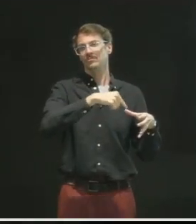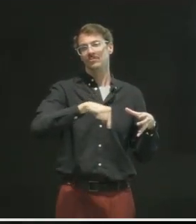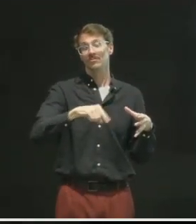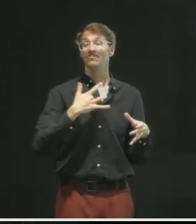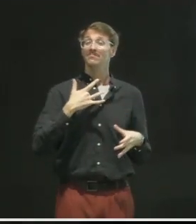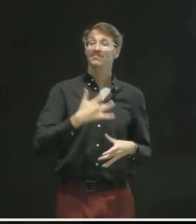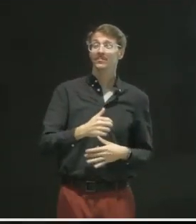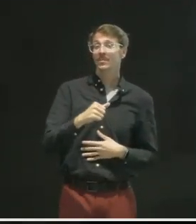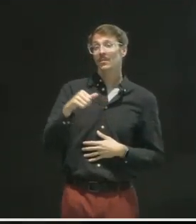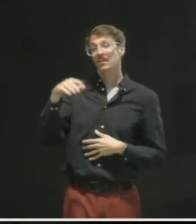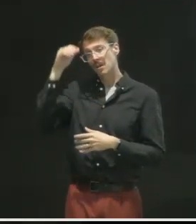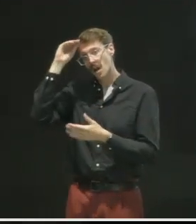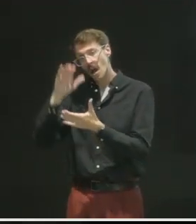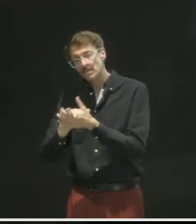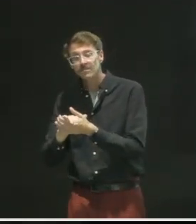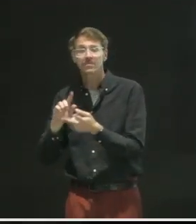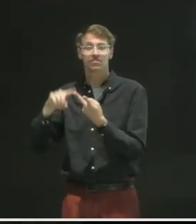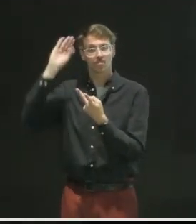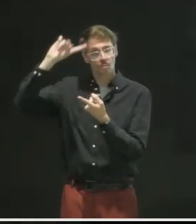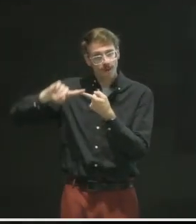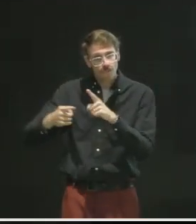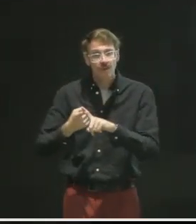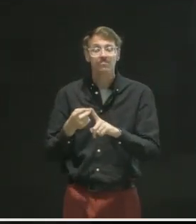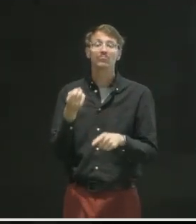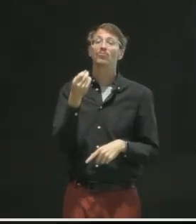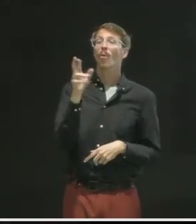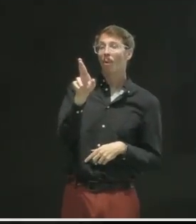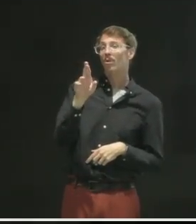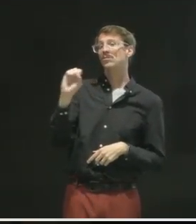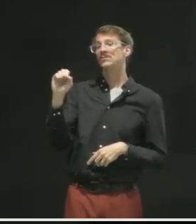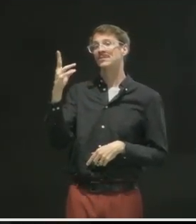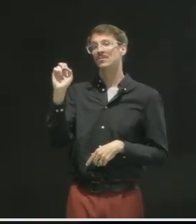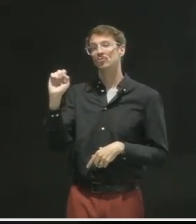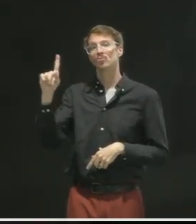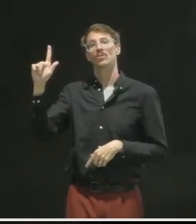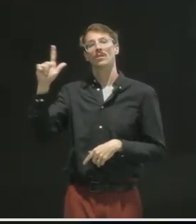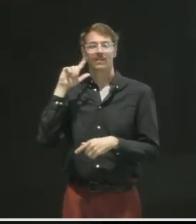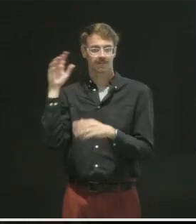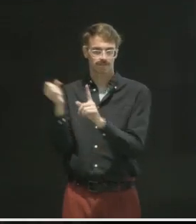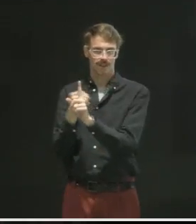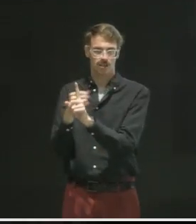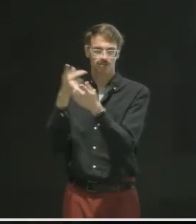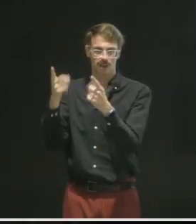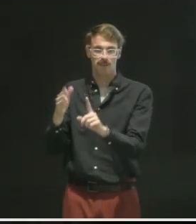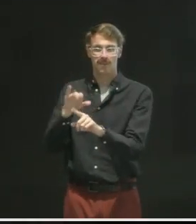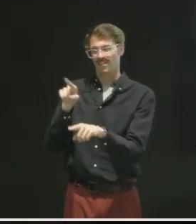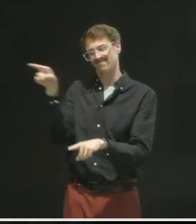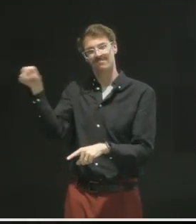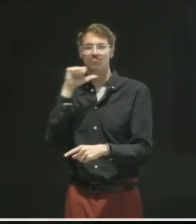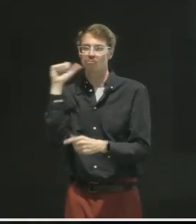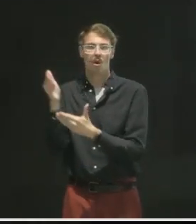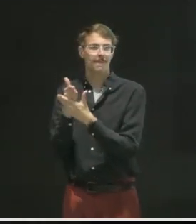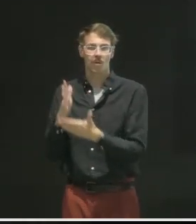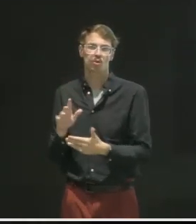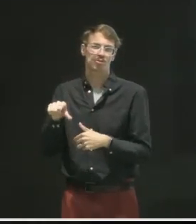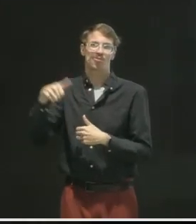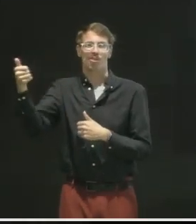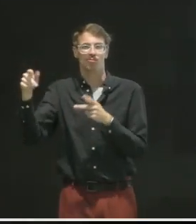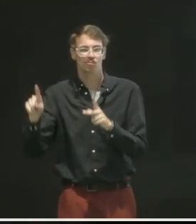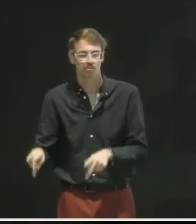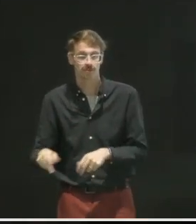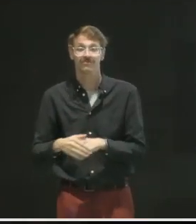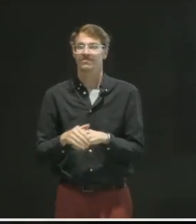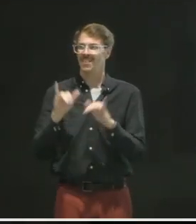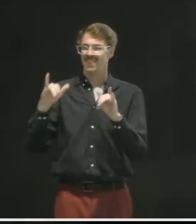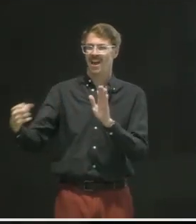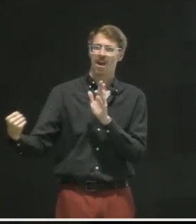or boyfriends, or sexual violence carried out by a non-partner. It has devastating consequences for the